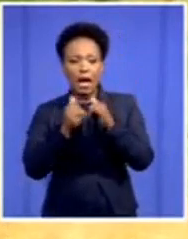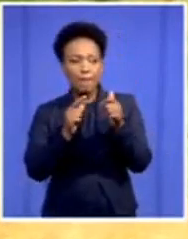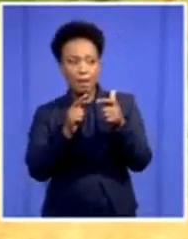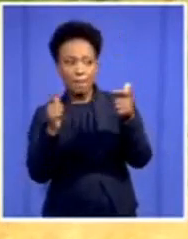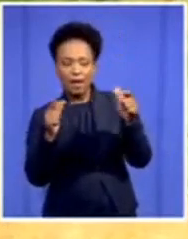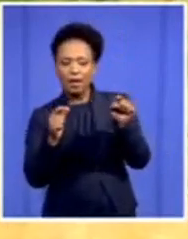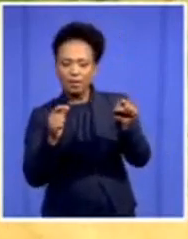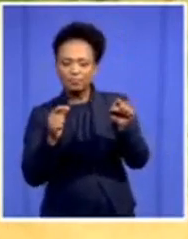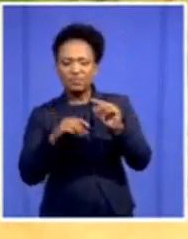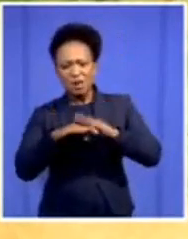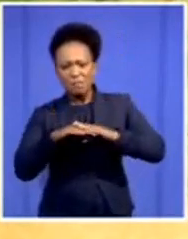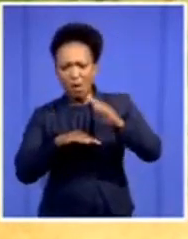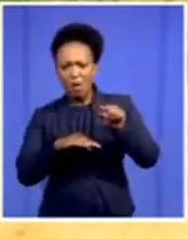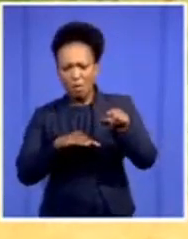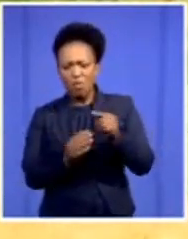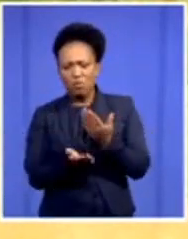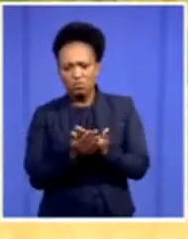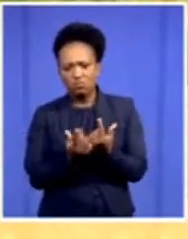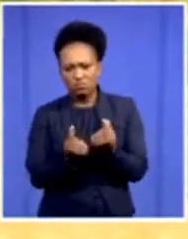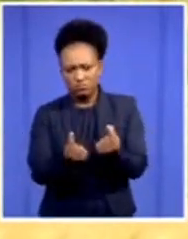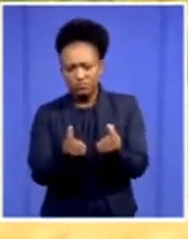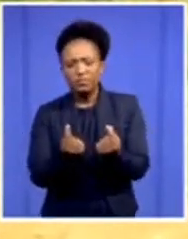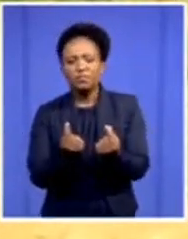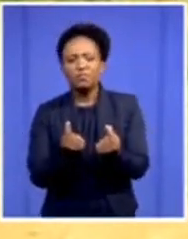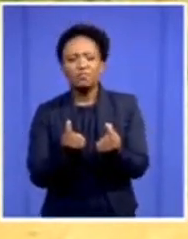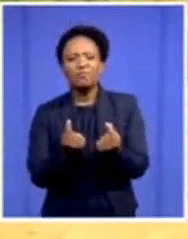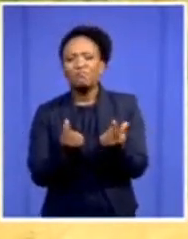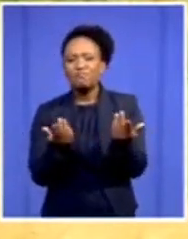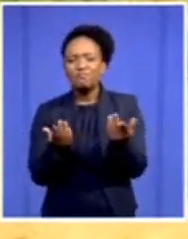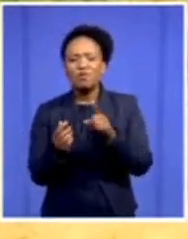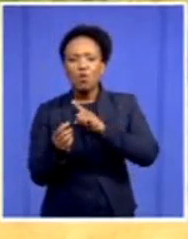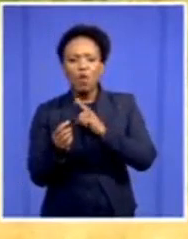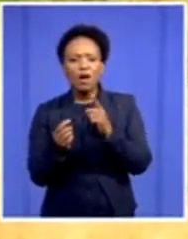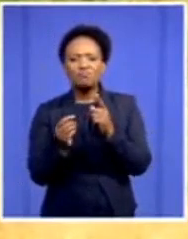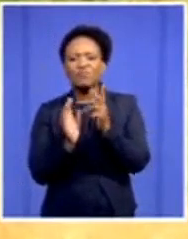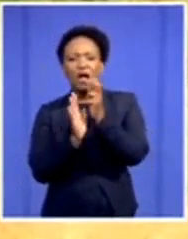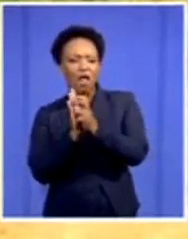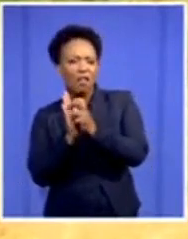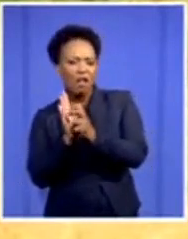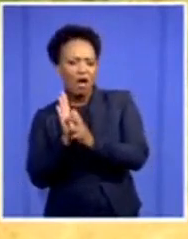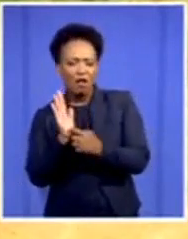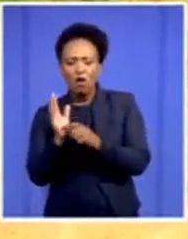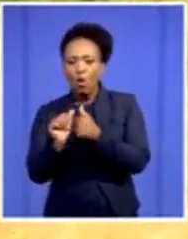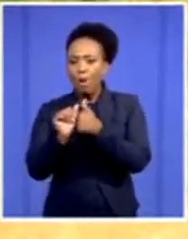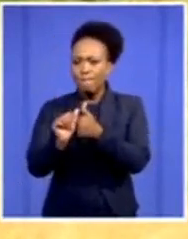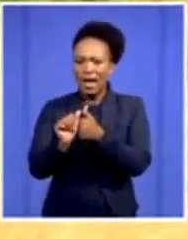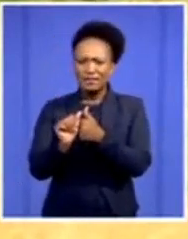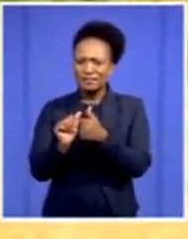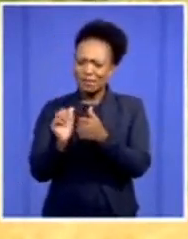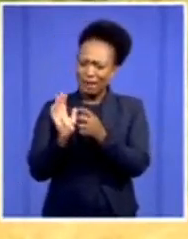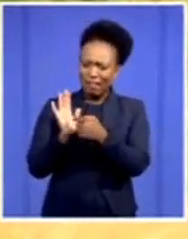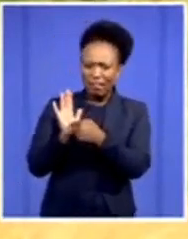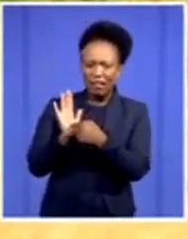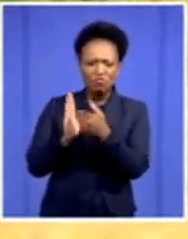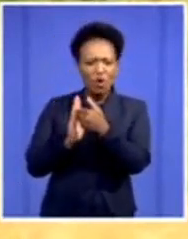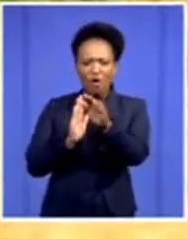actually do away with some of the compliance that smaller businesses need to get into. In terms of UIF, they can actually subsidize